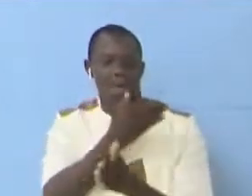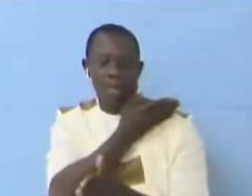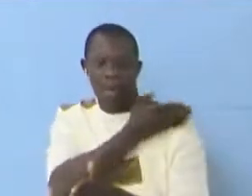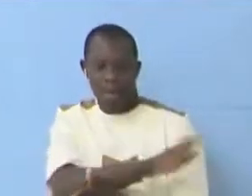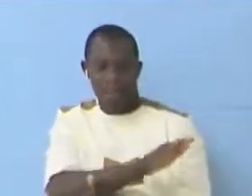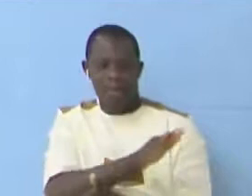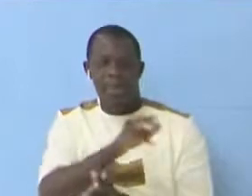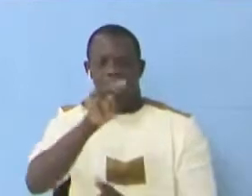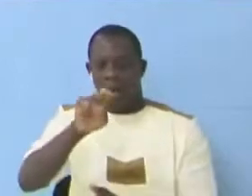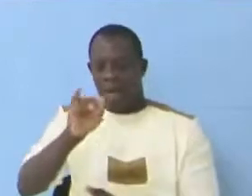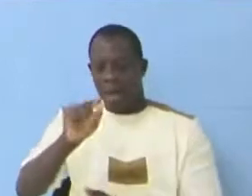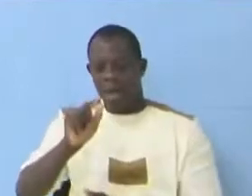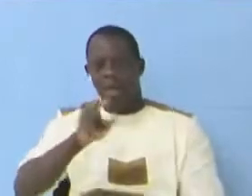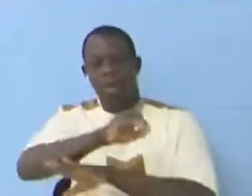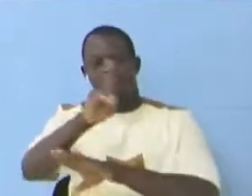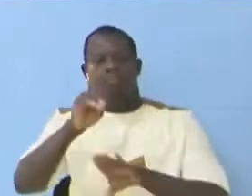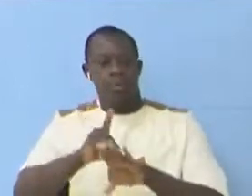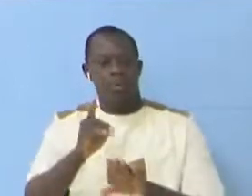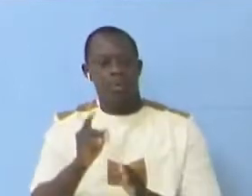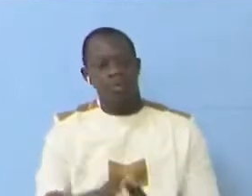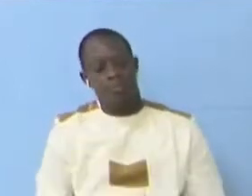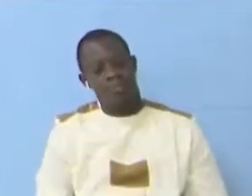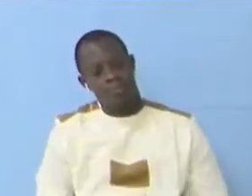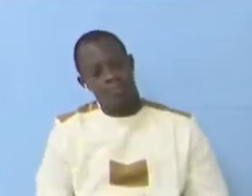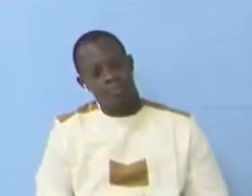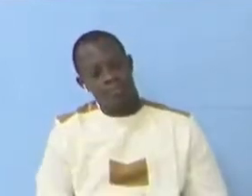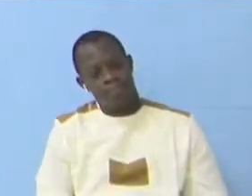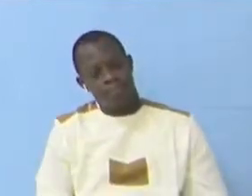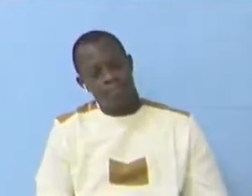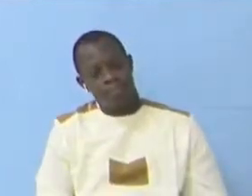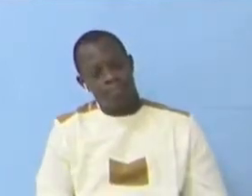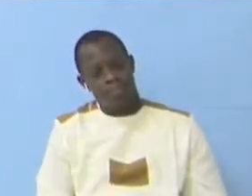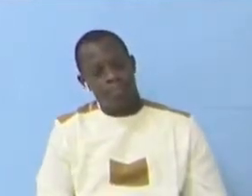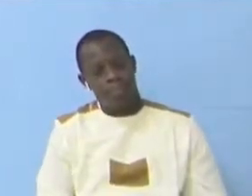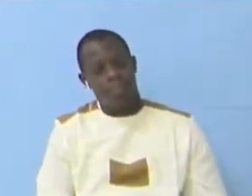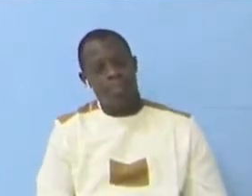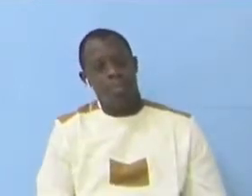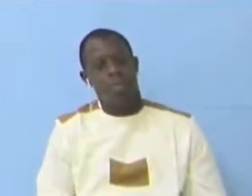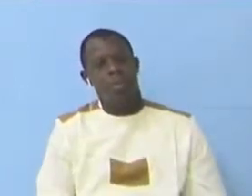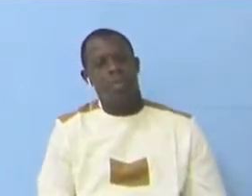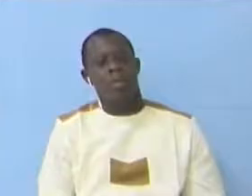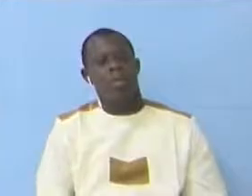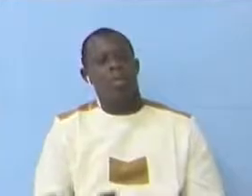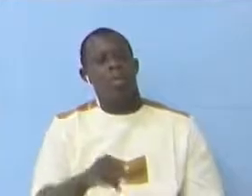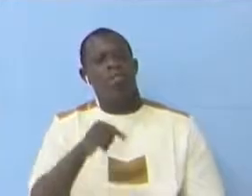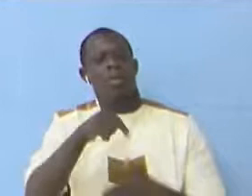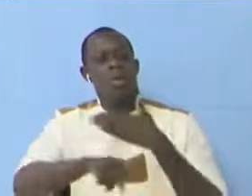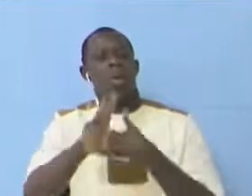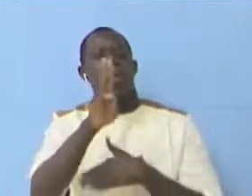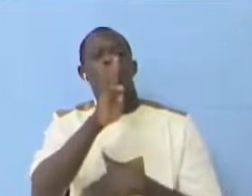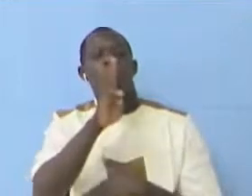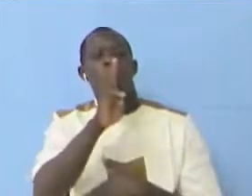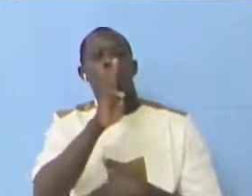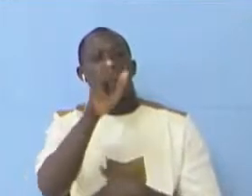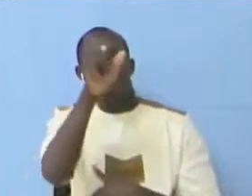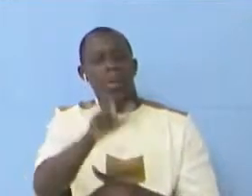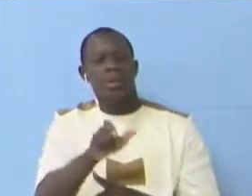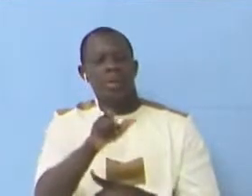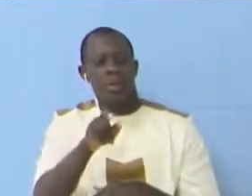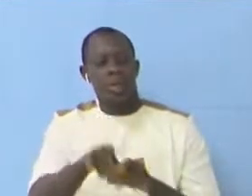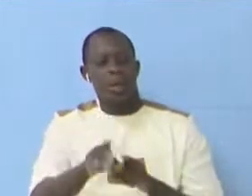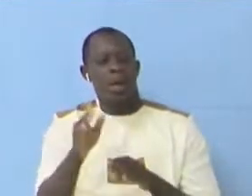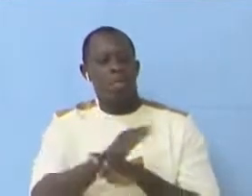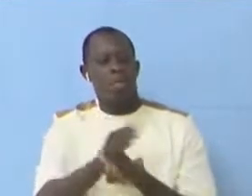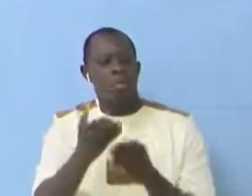ci buntu liggéeykaay boobu di agency boobu ne delloo ñoonu. In whose custody were they entrusted? ci loxo kan lañ leen